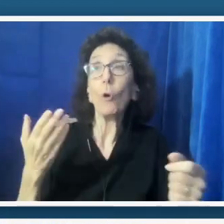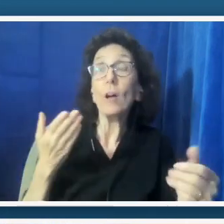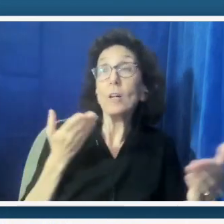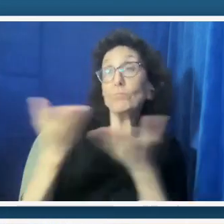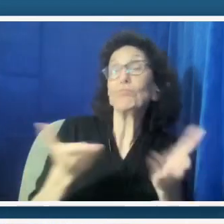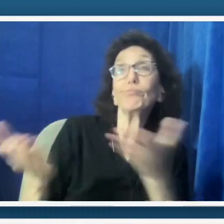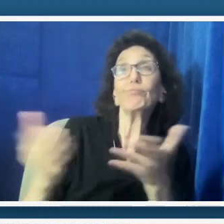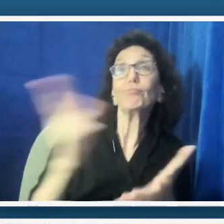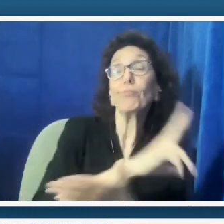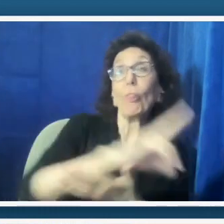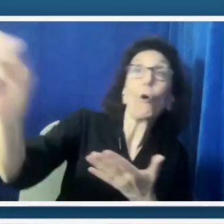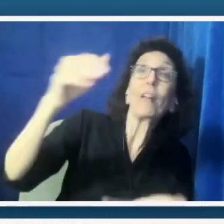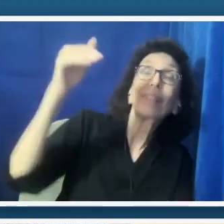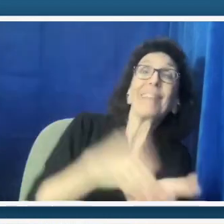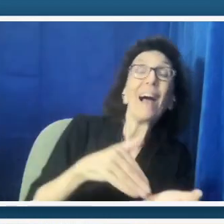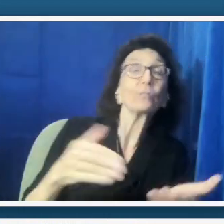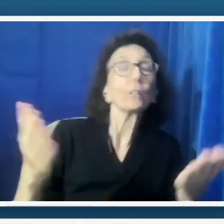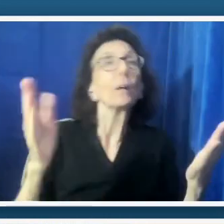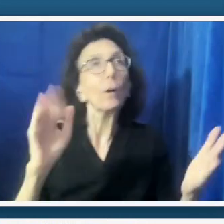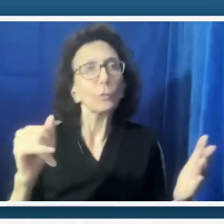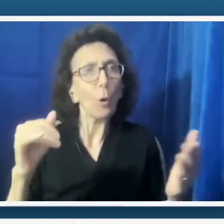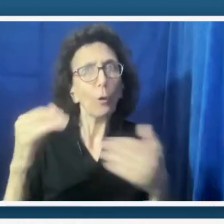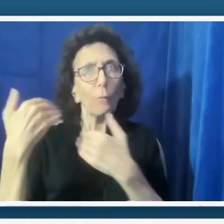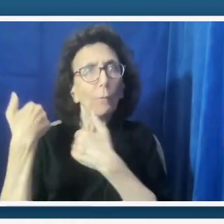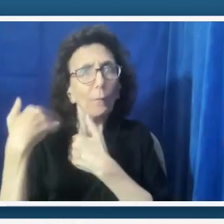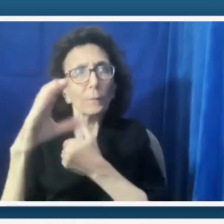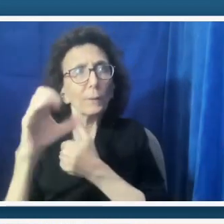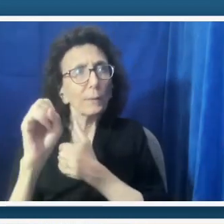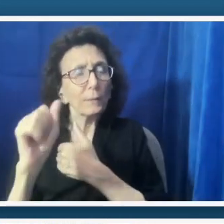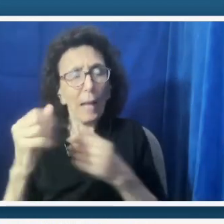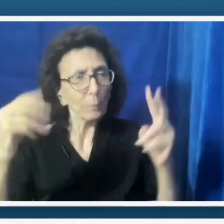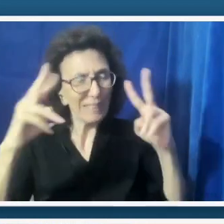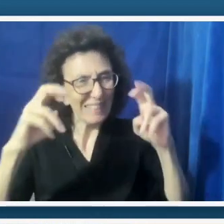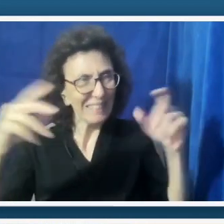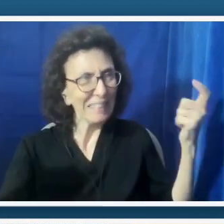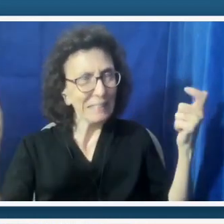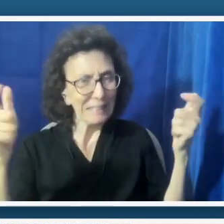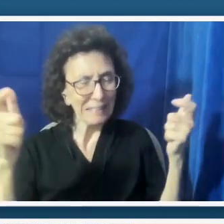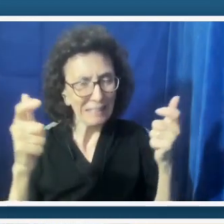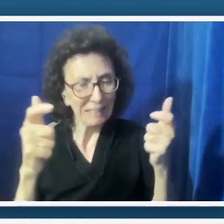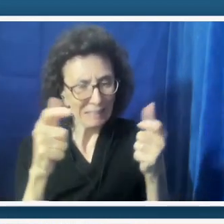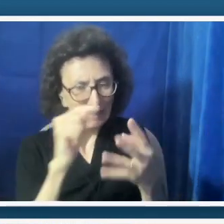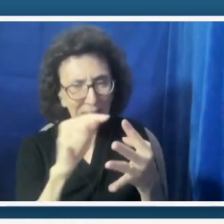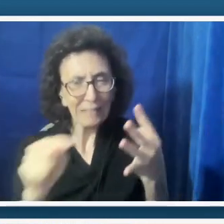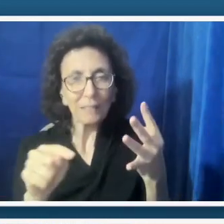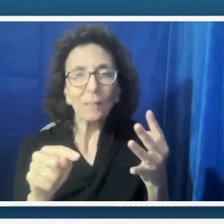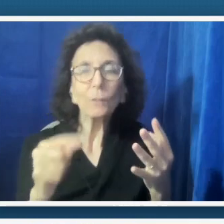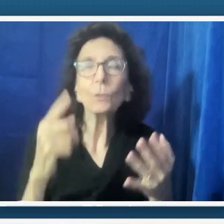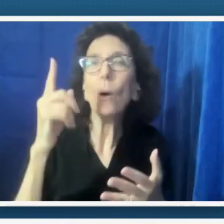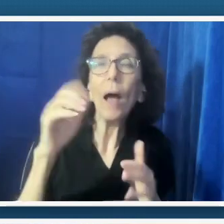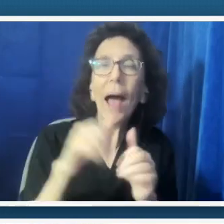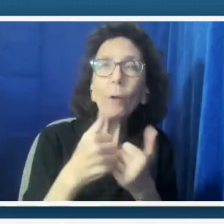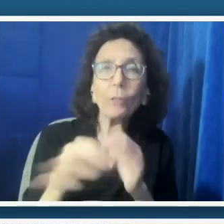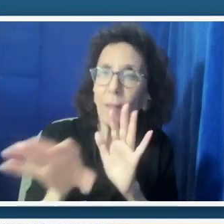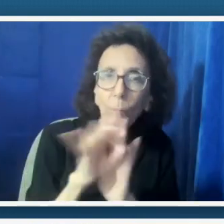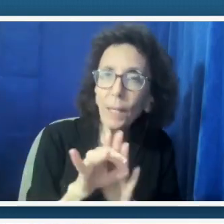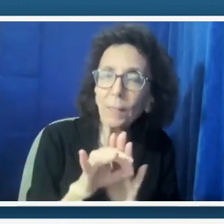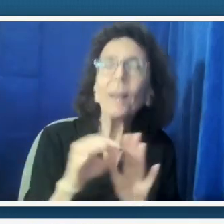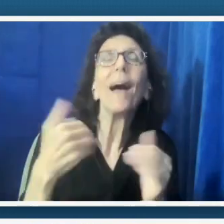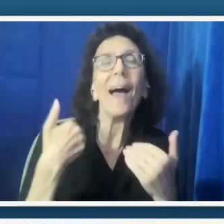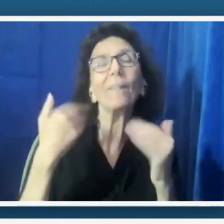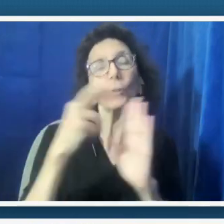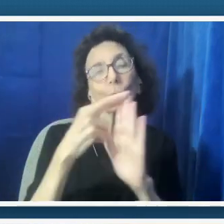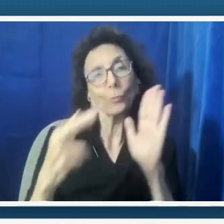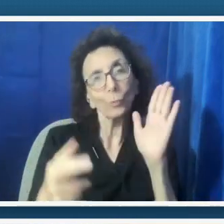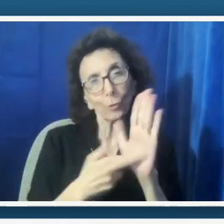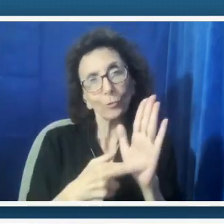work that CSAC must do to whittle down the list of candidates. And so to help with that, they have some basic rules and expectations that every stamp